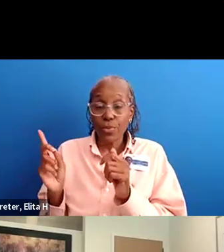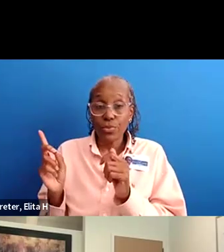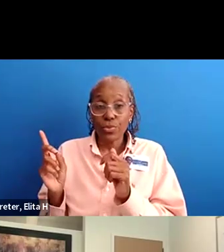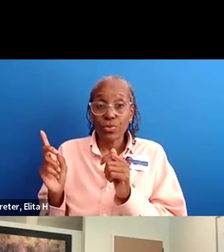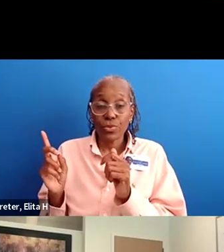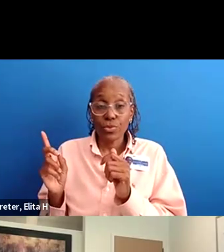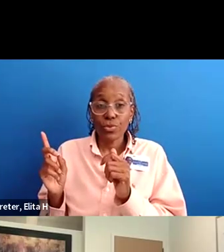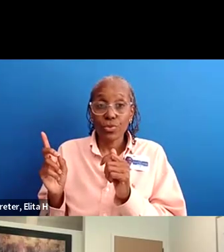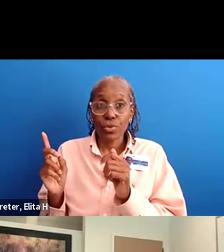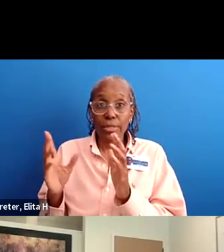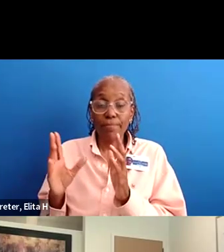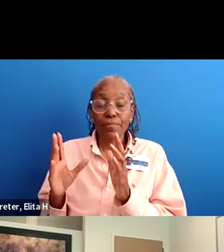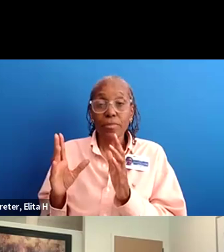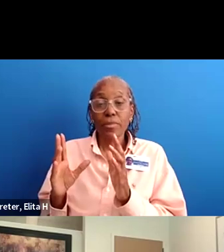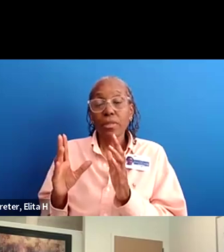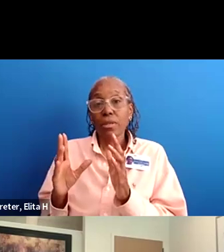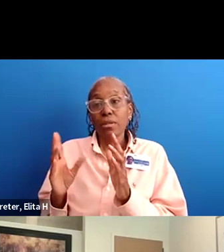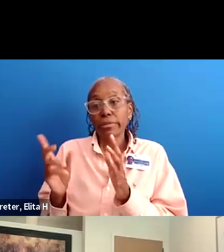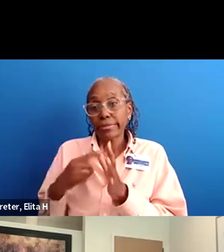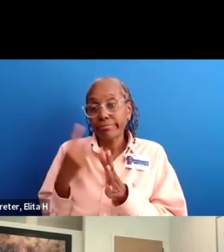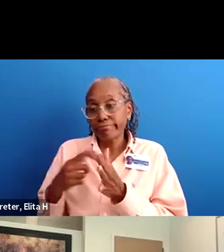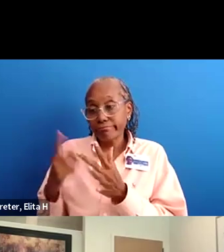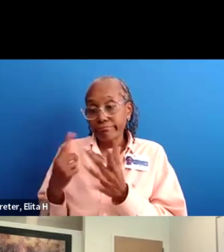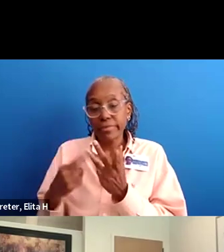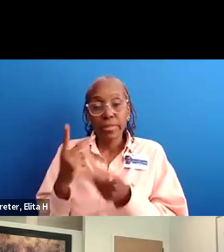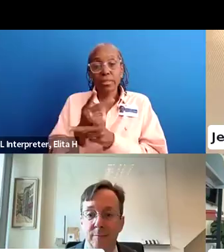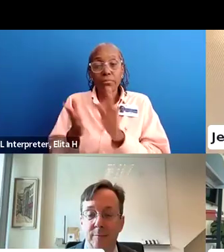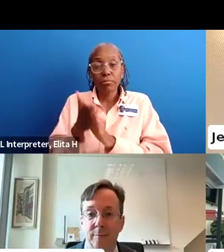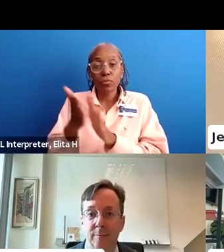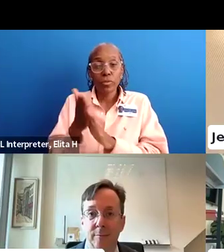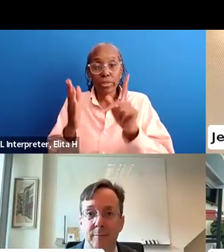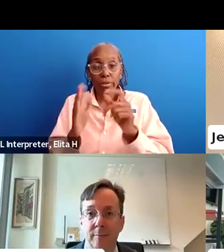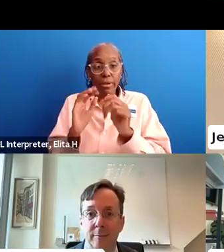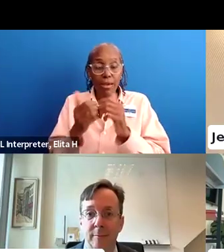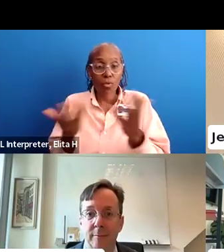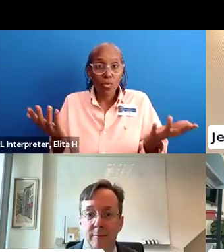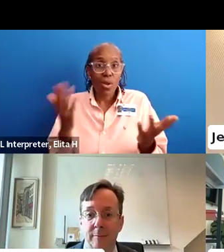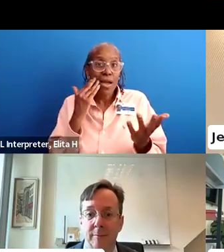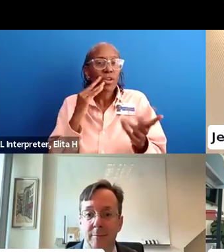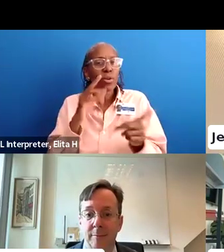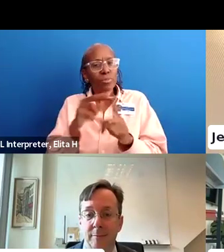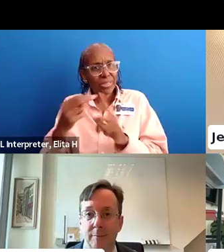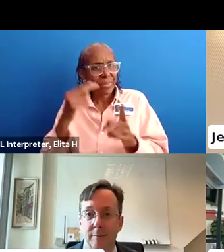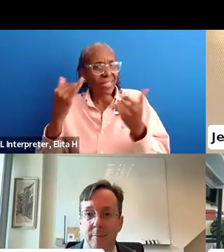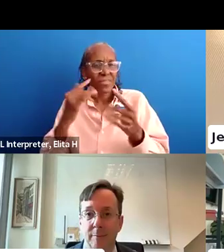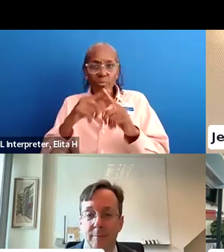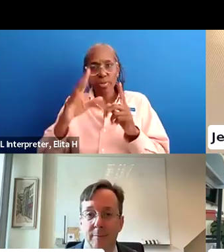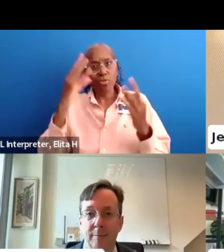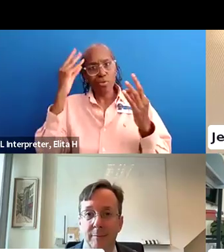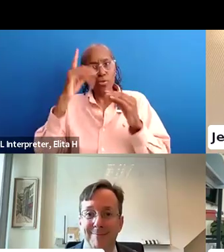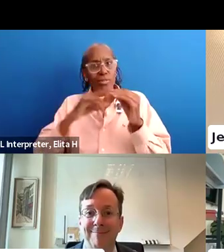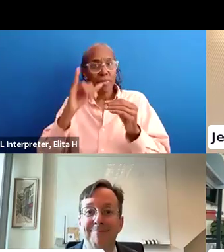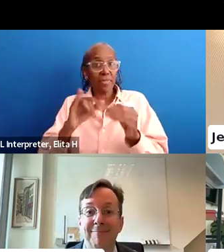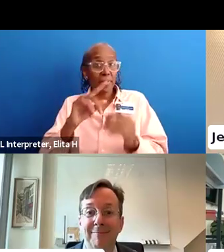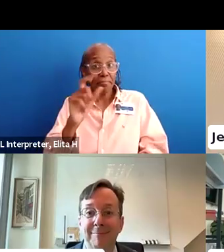those sidebars keep things going? I mean, I know it's perspective now, but what are your thoughts on